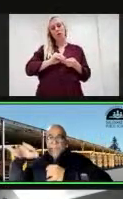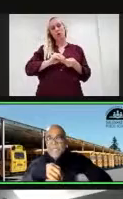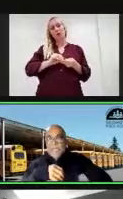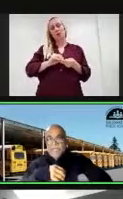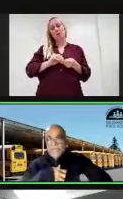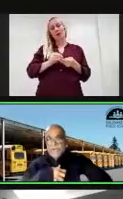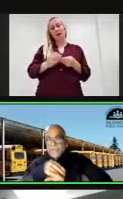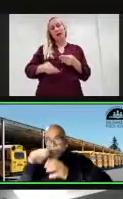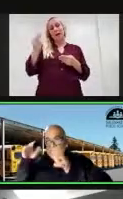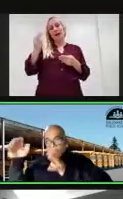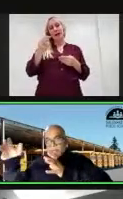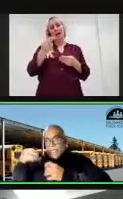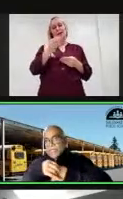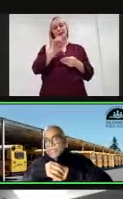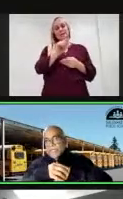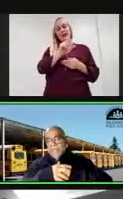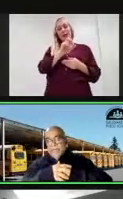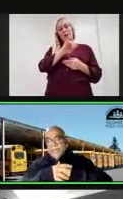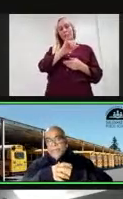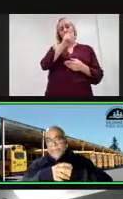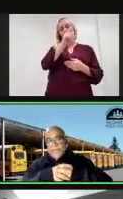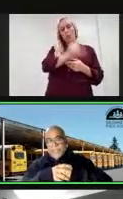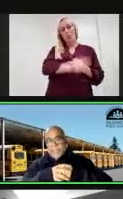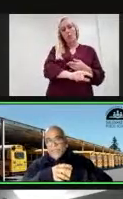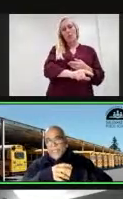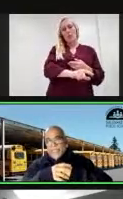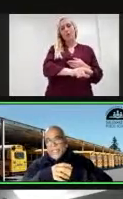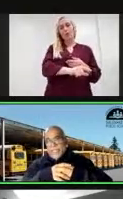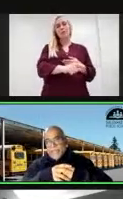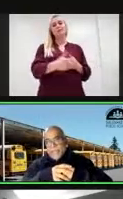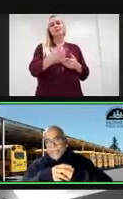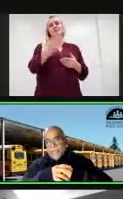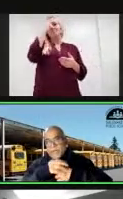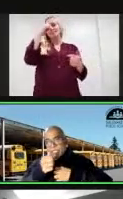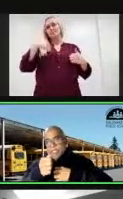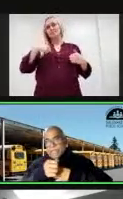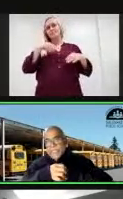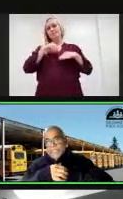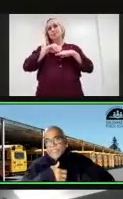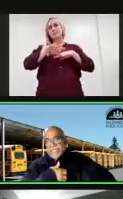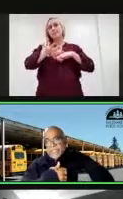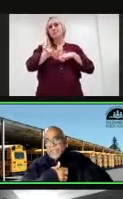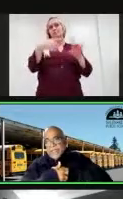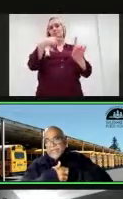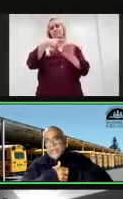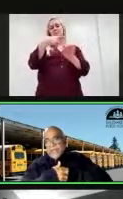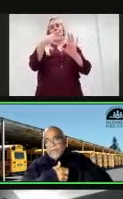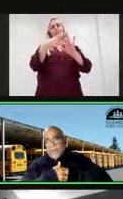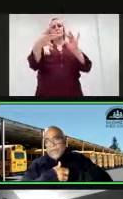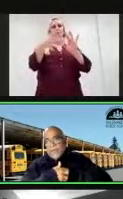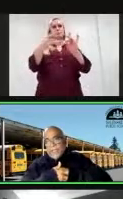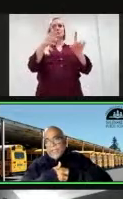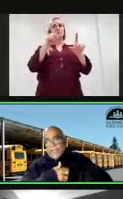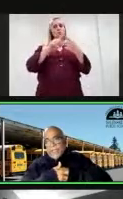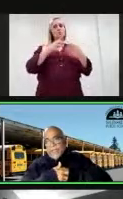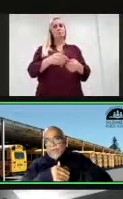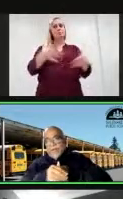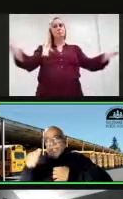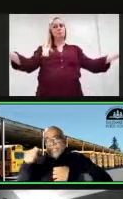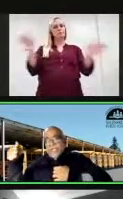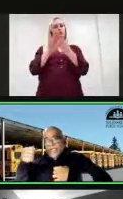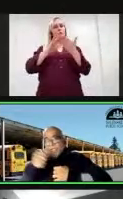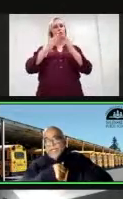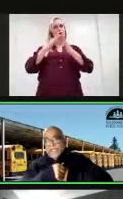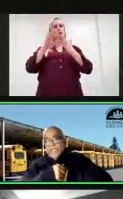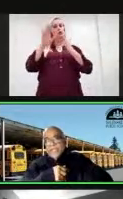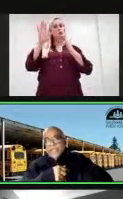put it under a different bucket one way or other. Because to me, it sends a very positive message to the community that you are going to